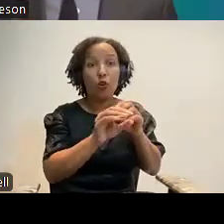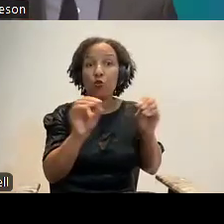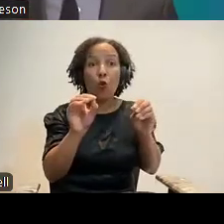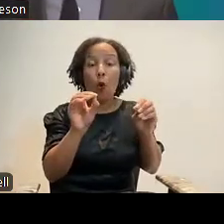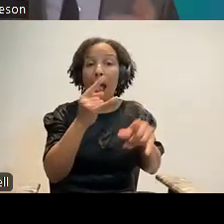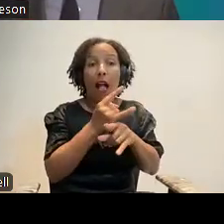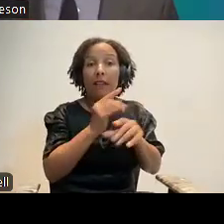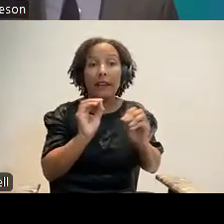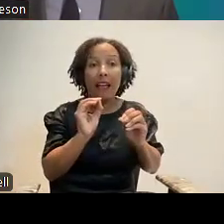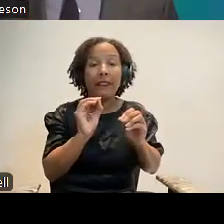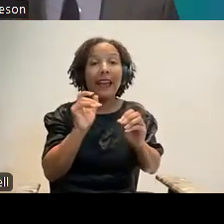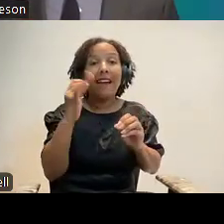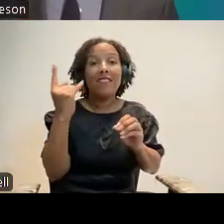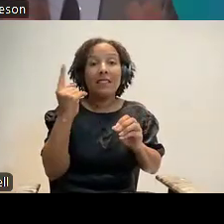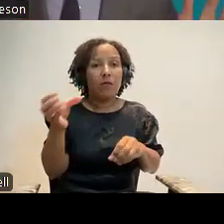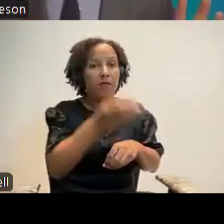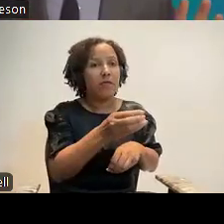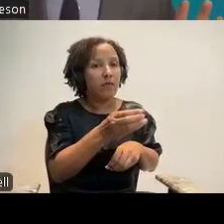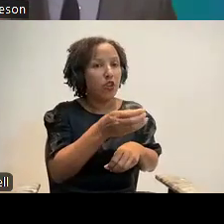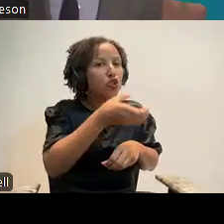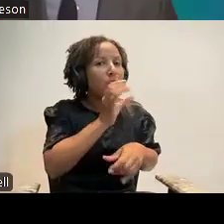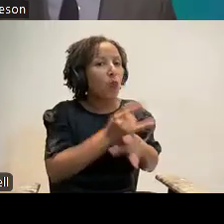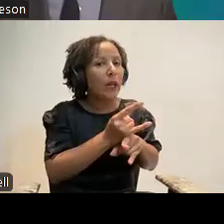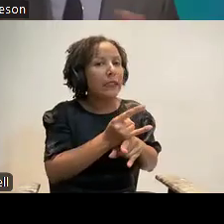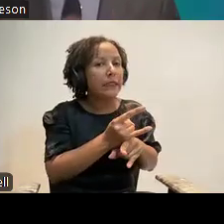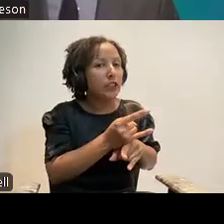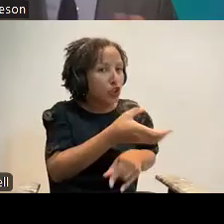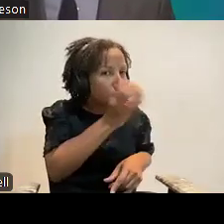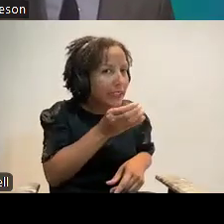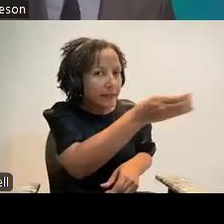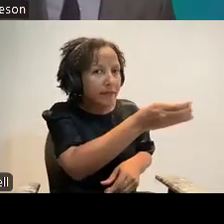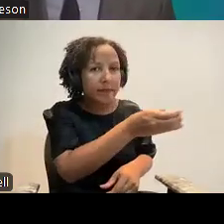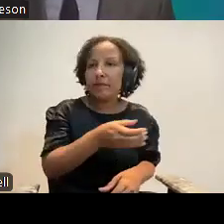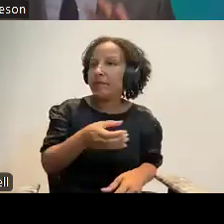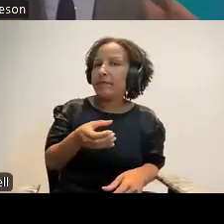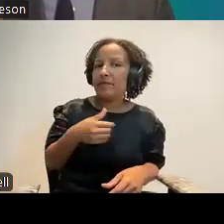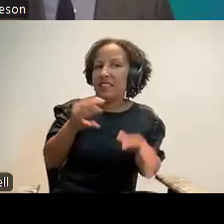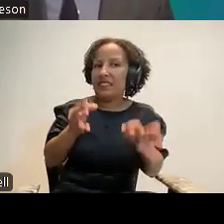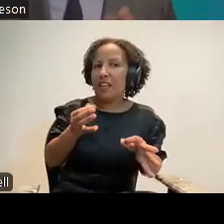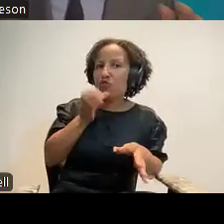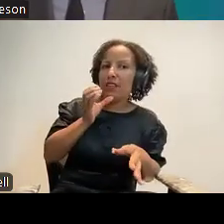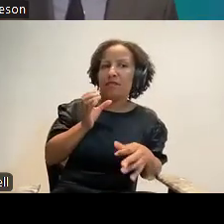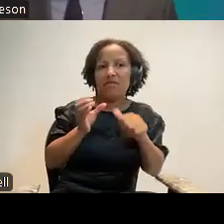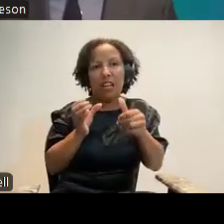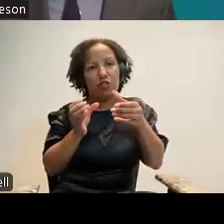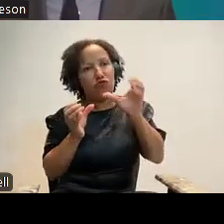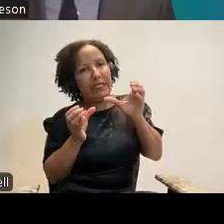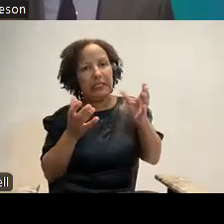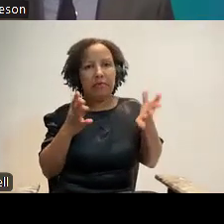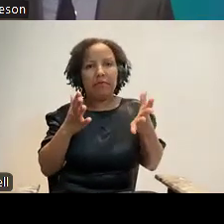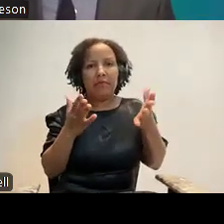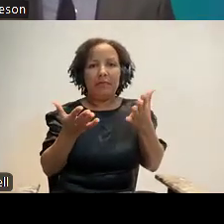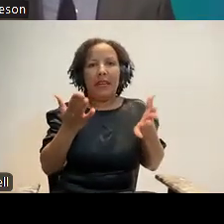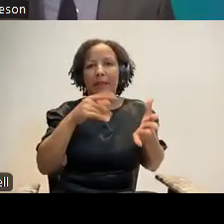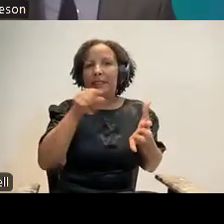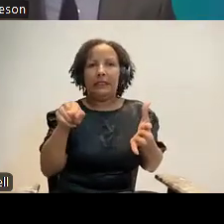you and says, drink it, and that's it, well, then, yeah, you have a choice to drink it or not drink it. Maybe you have social pressures and things of that nature to consider,